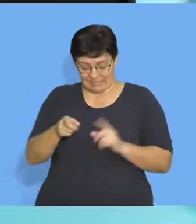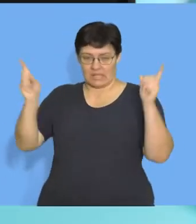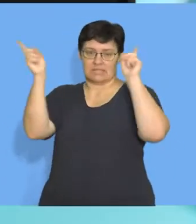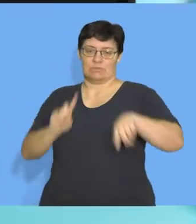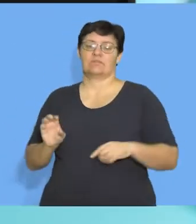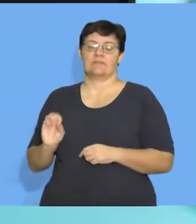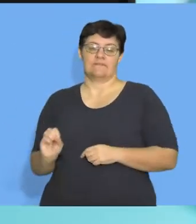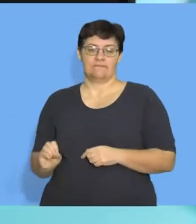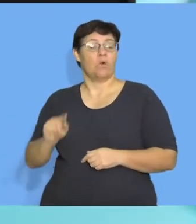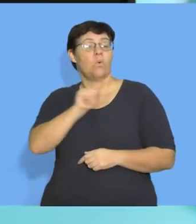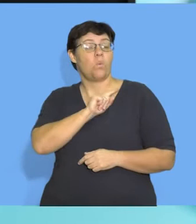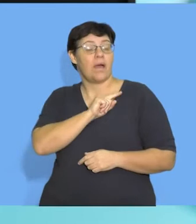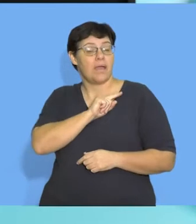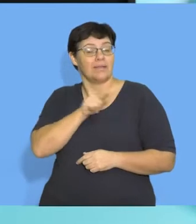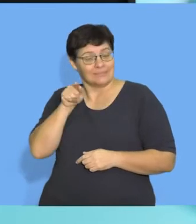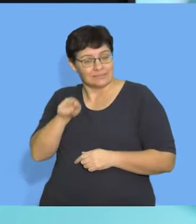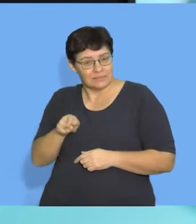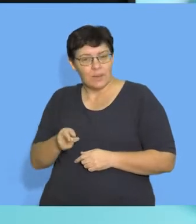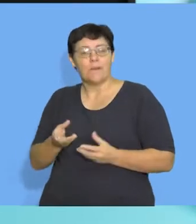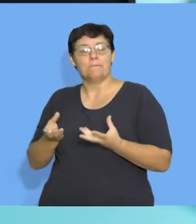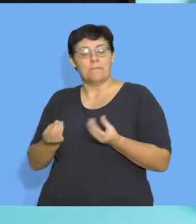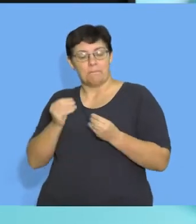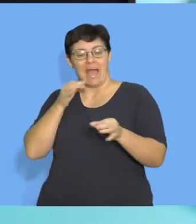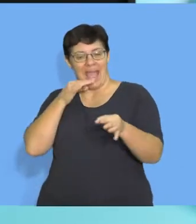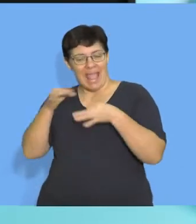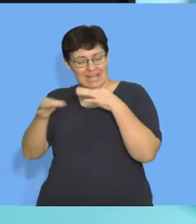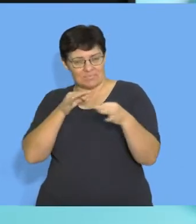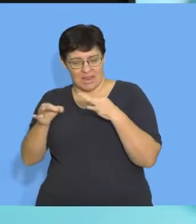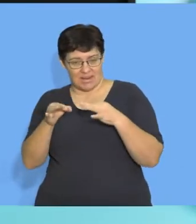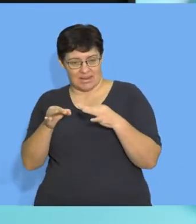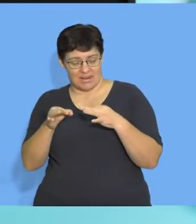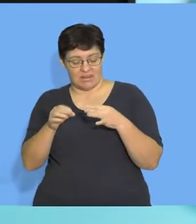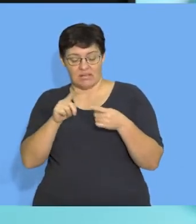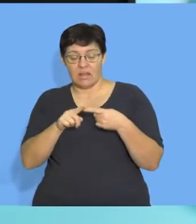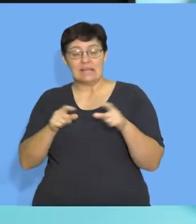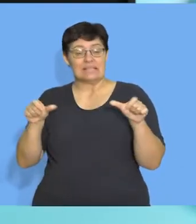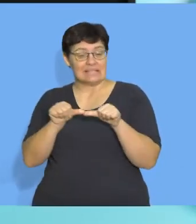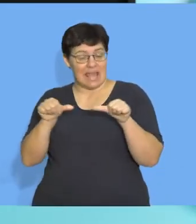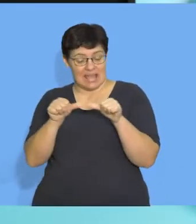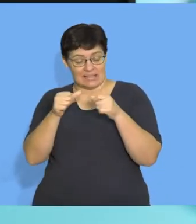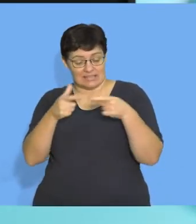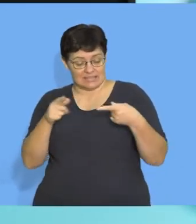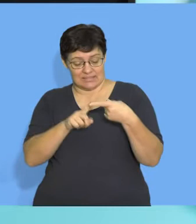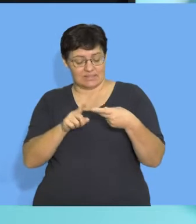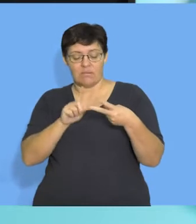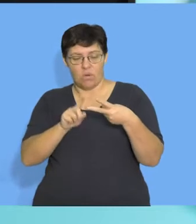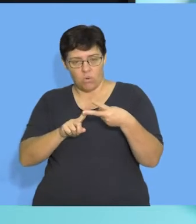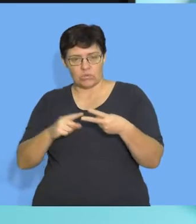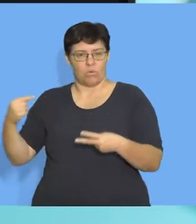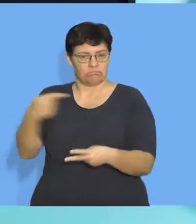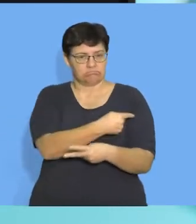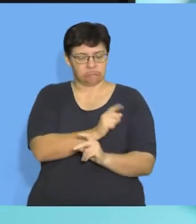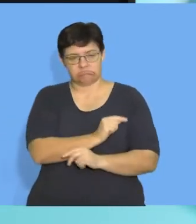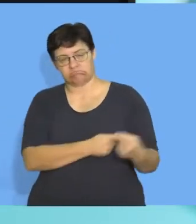quantity because it's a quantity I have to describe not only how big it is, but I have to describe the